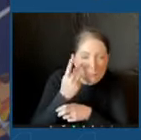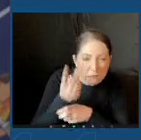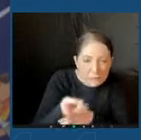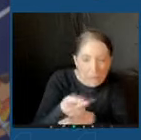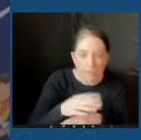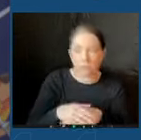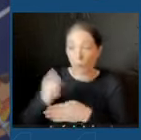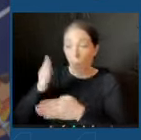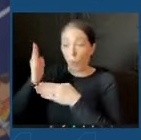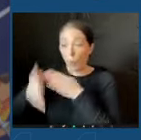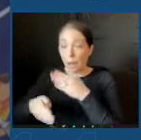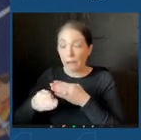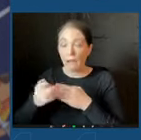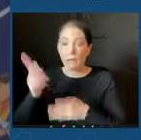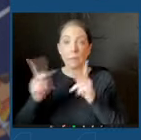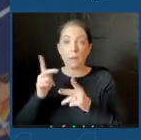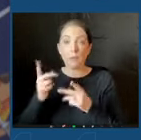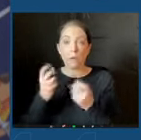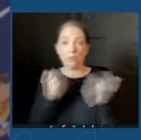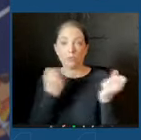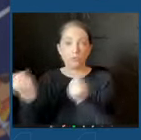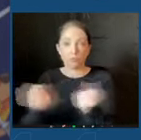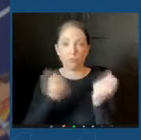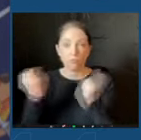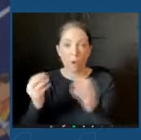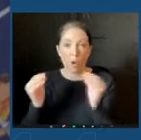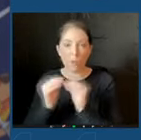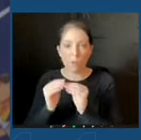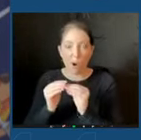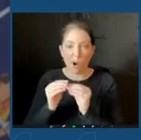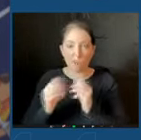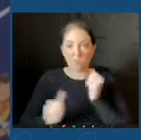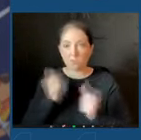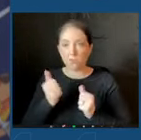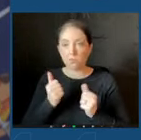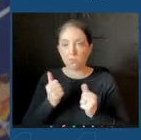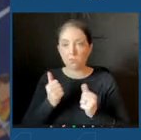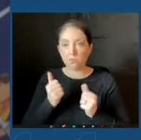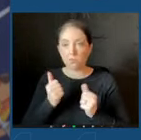aggressively. So all this has actually gotten worse since COVID. I don't want to blame COVID for